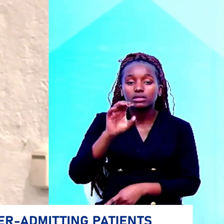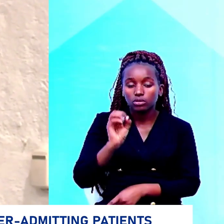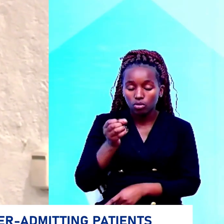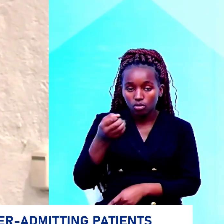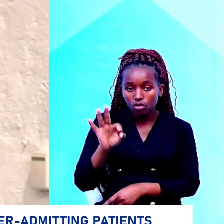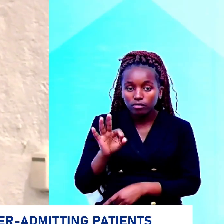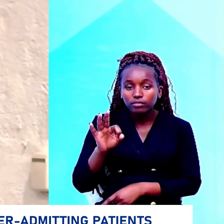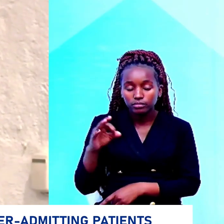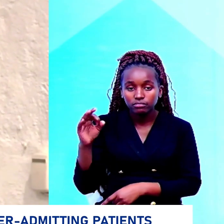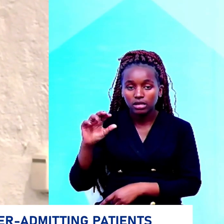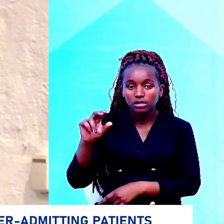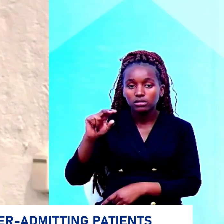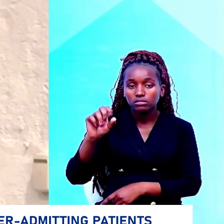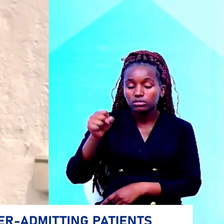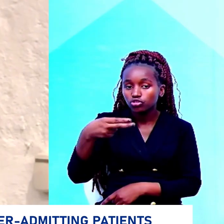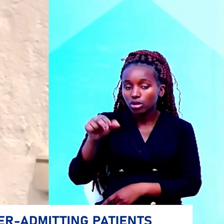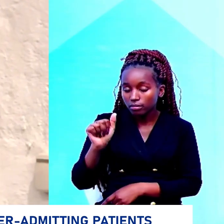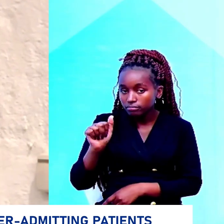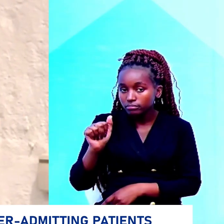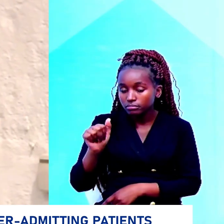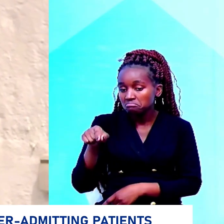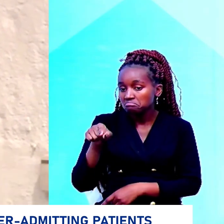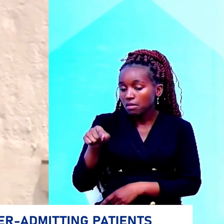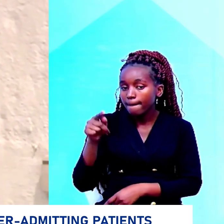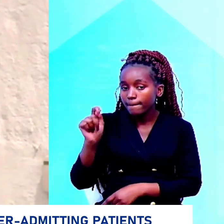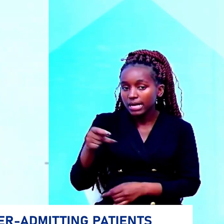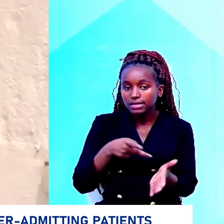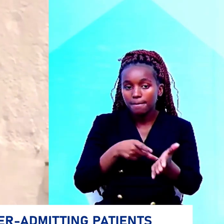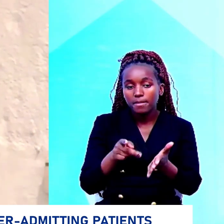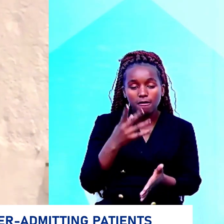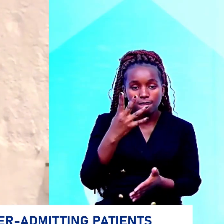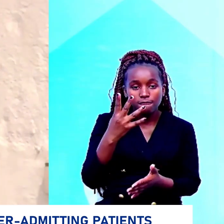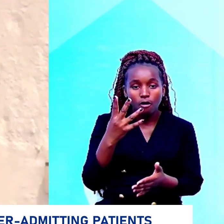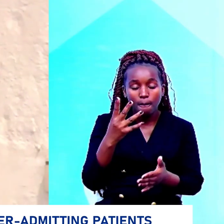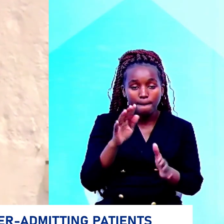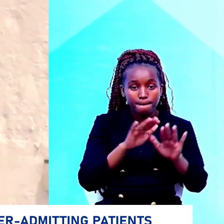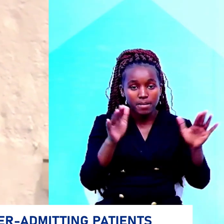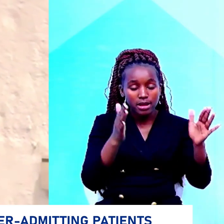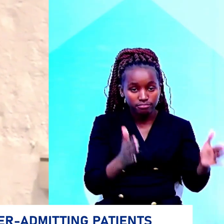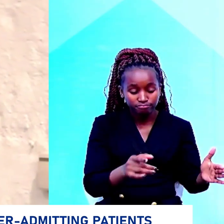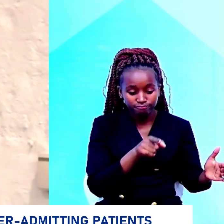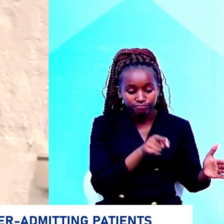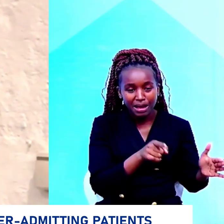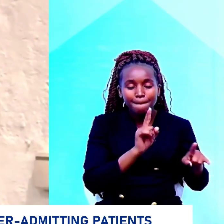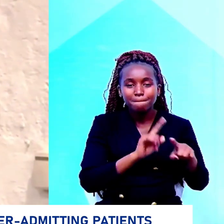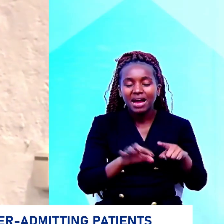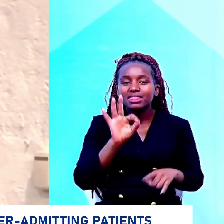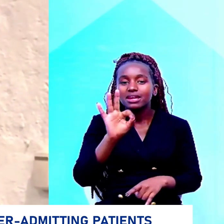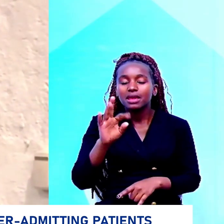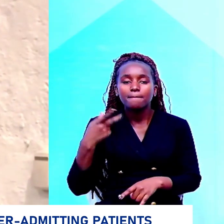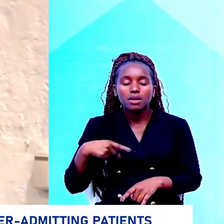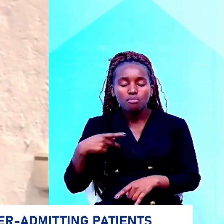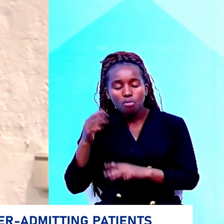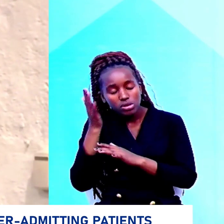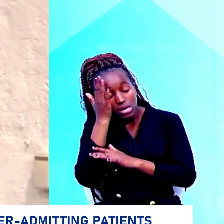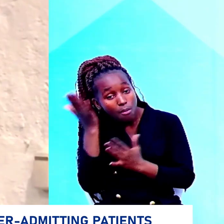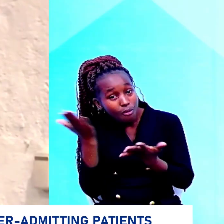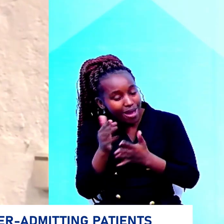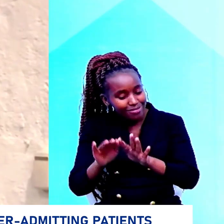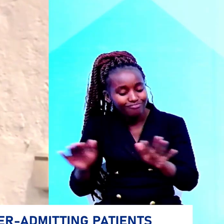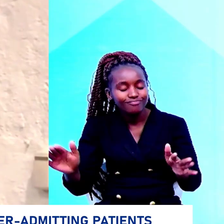want the CEO of SHA to pay for 4 beds when 3 of the Kenyans are sleeping on the floor.